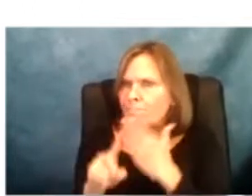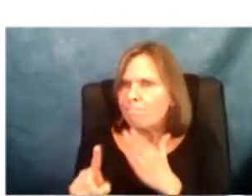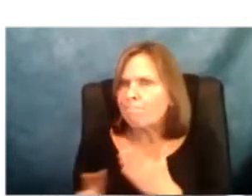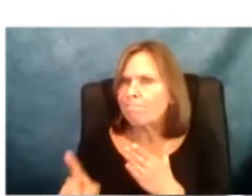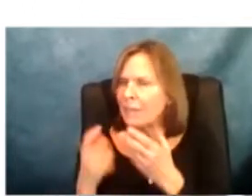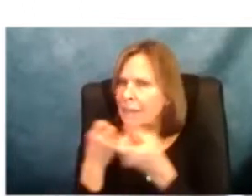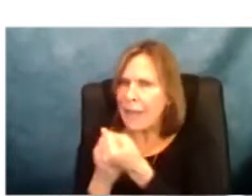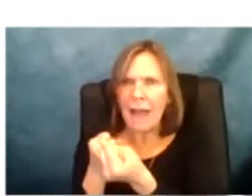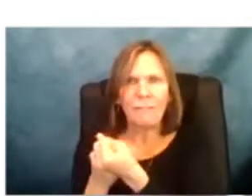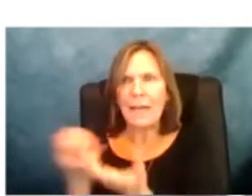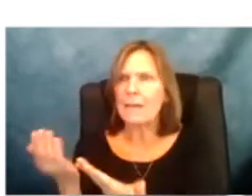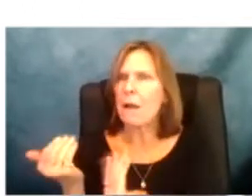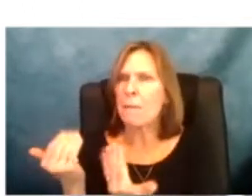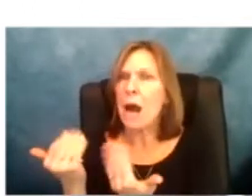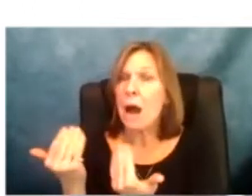advocate for, because